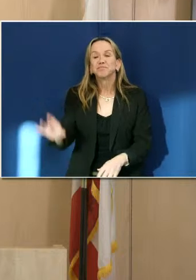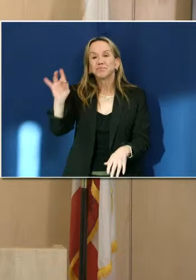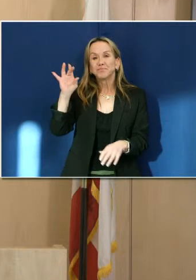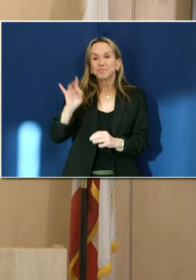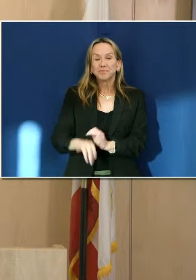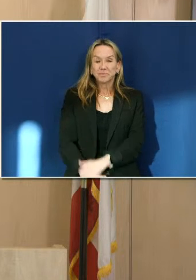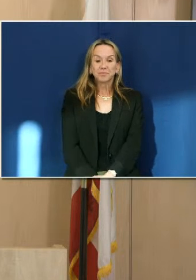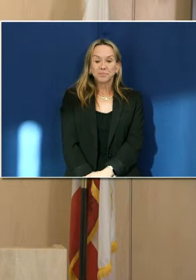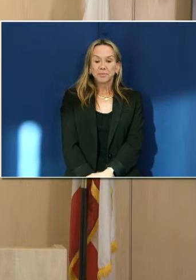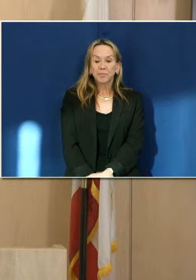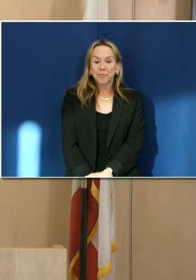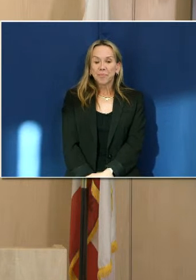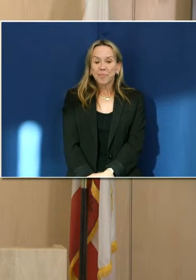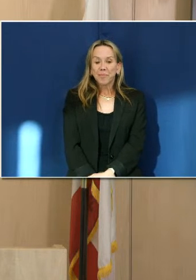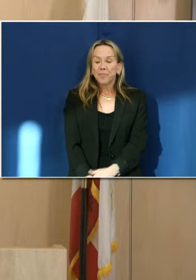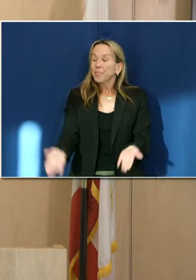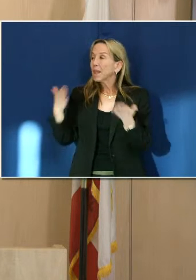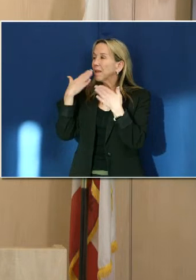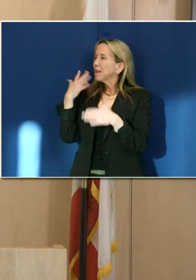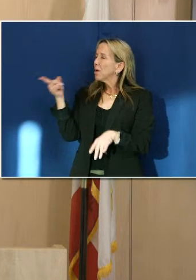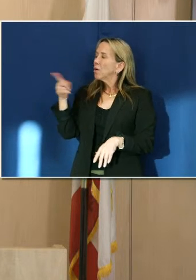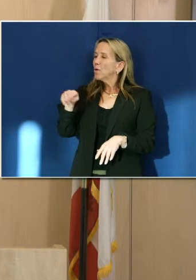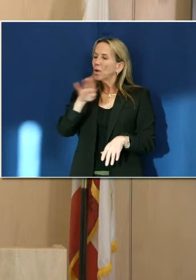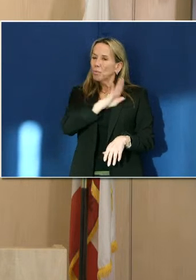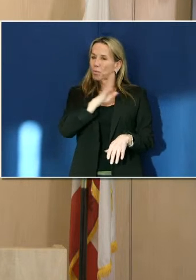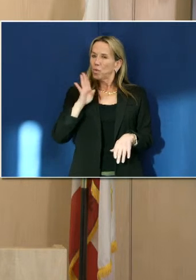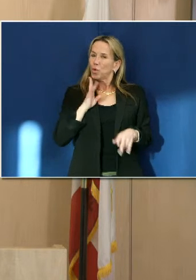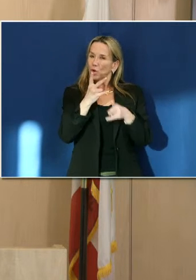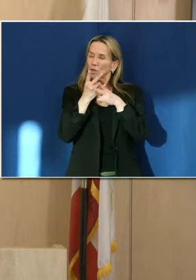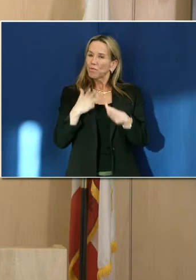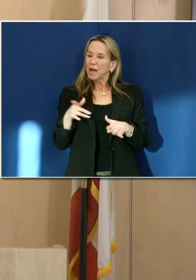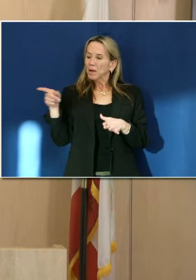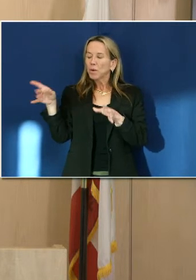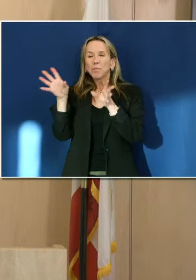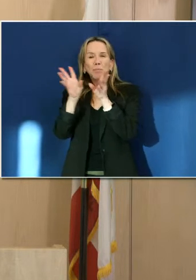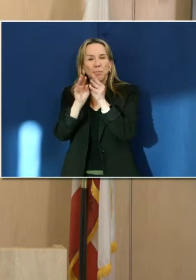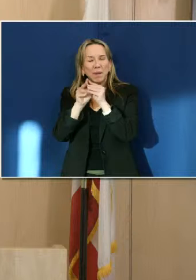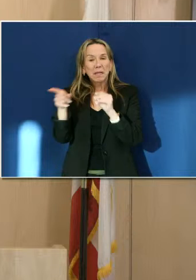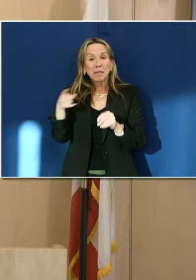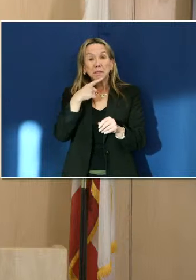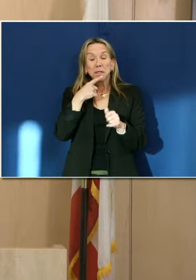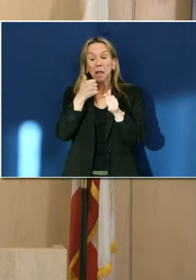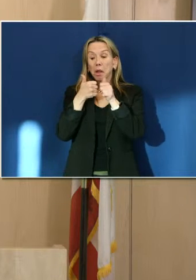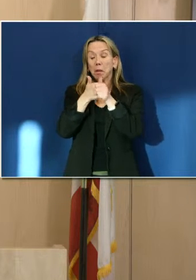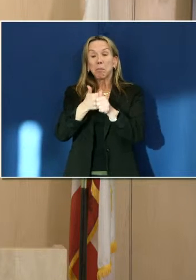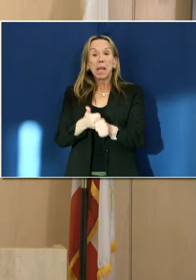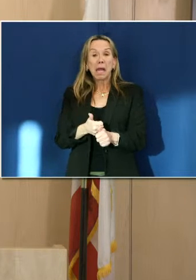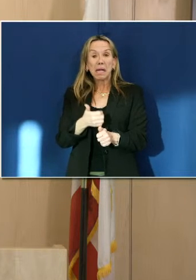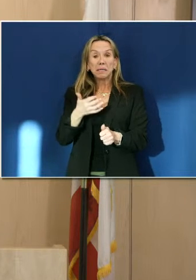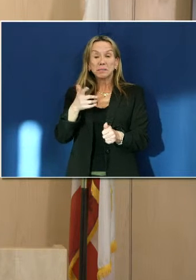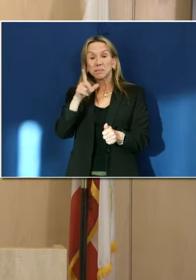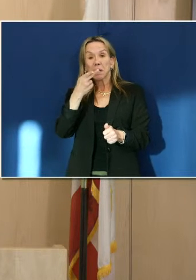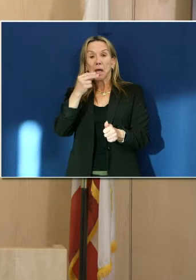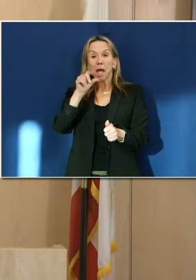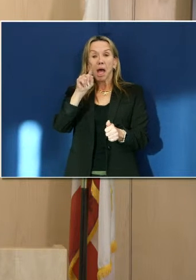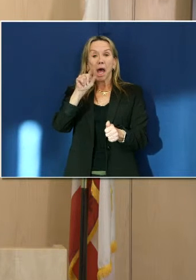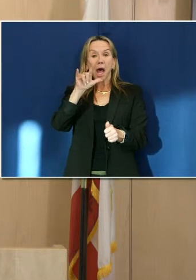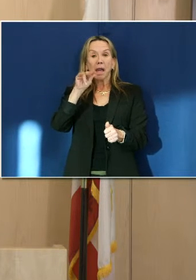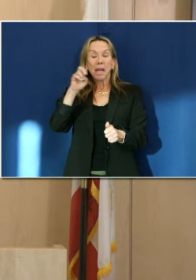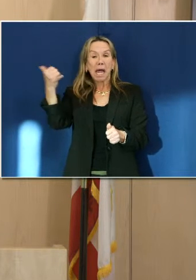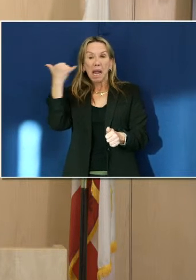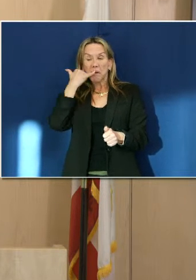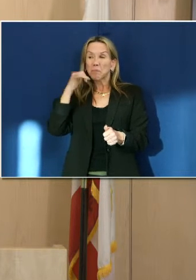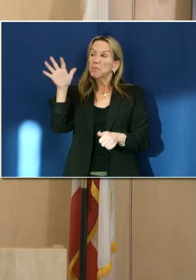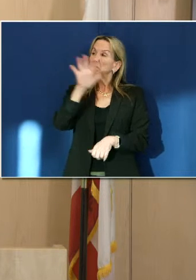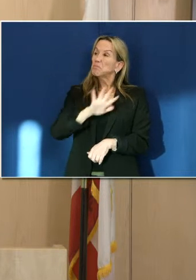Thank you. Thank you. The Board of Supervisors at the meeting was told that the compliance hotline was averaging about 70 calls per day. Can